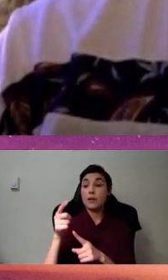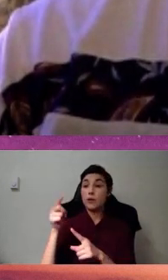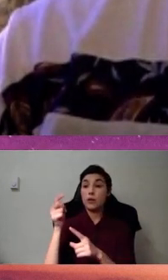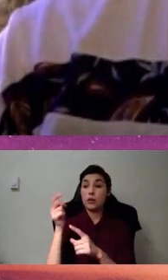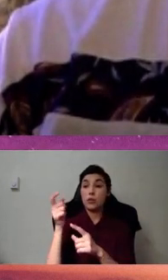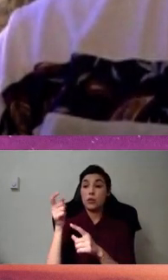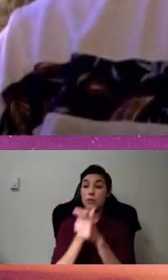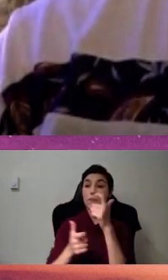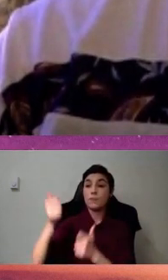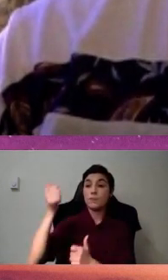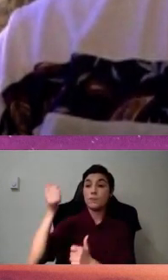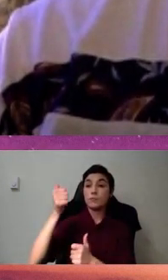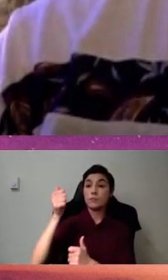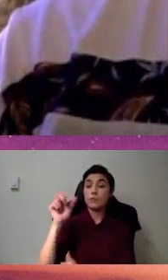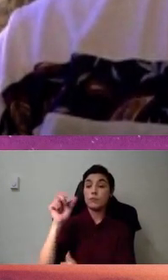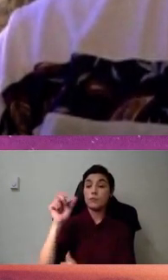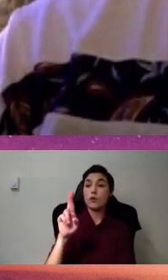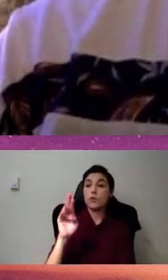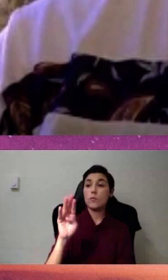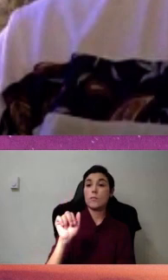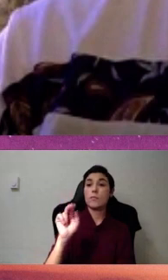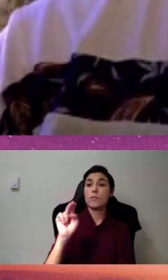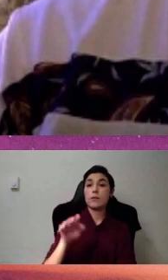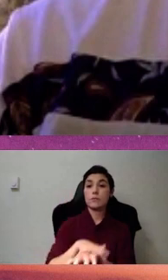population in the US present day.